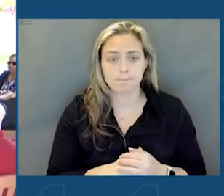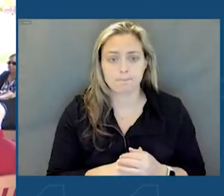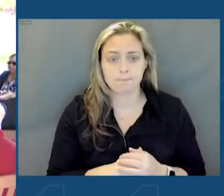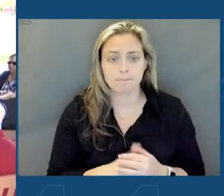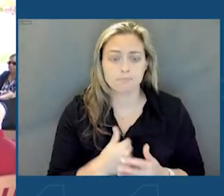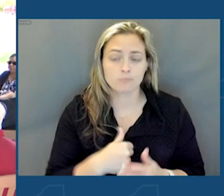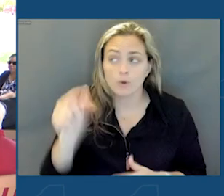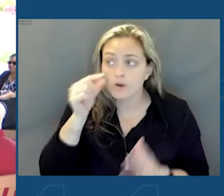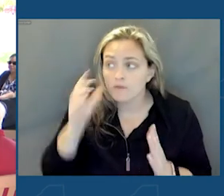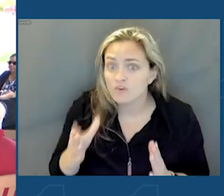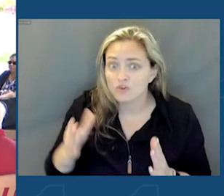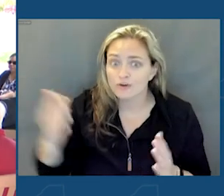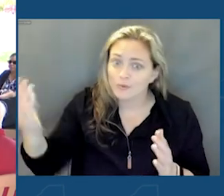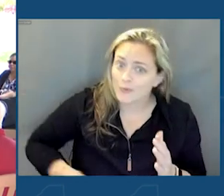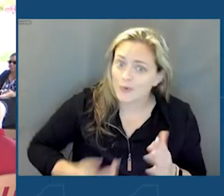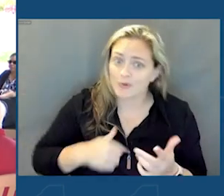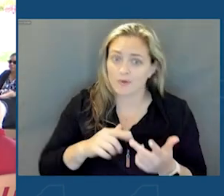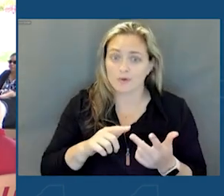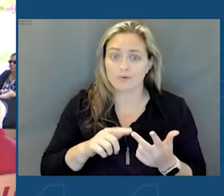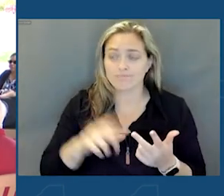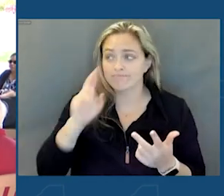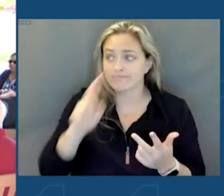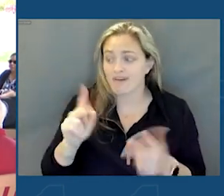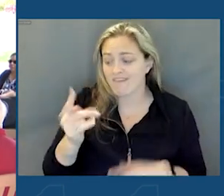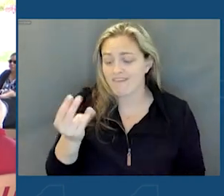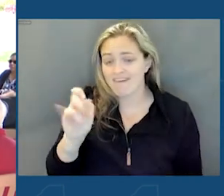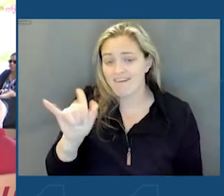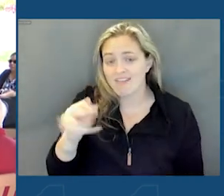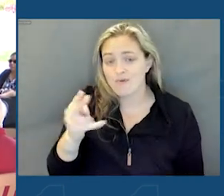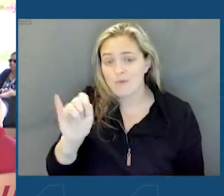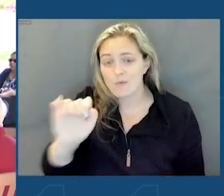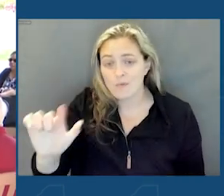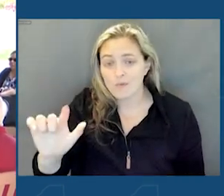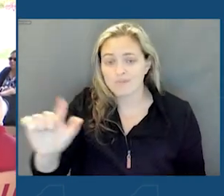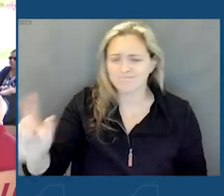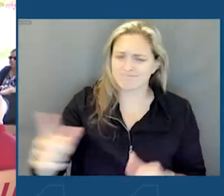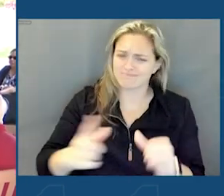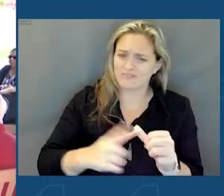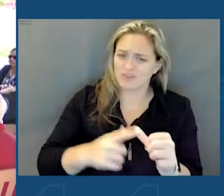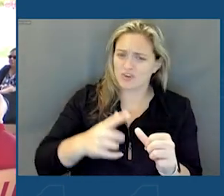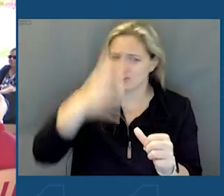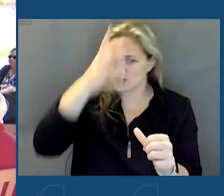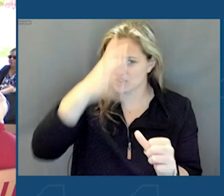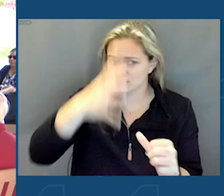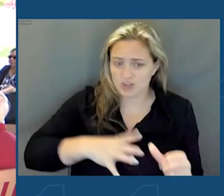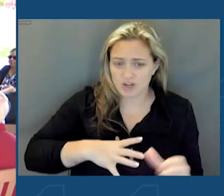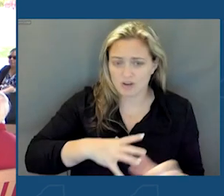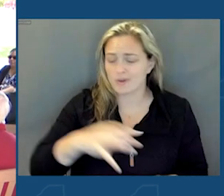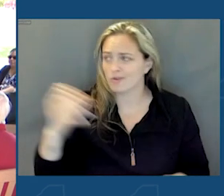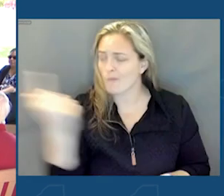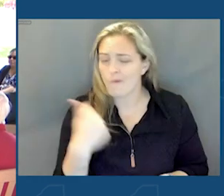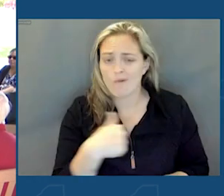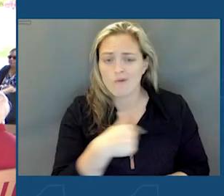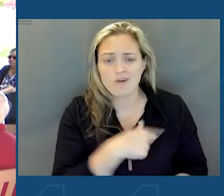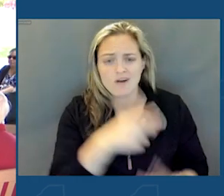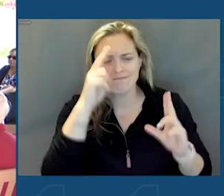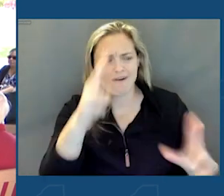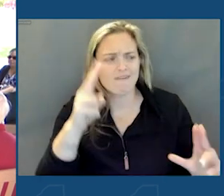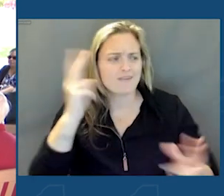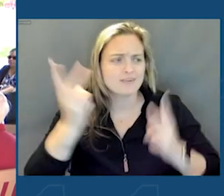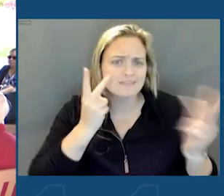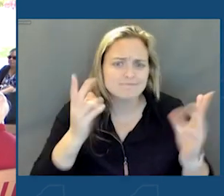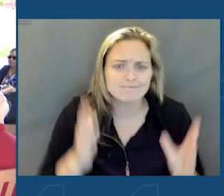governor, the Honorable Kathy Hochul, our first gentleman, to all of our honored guests, our